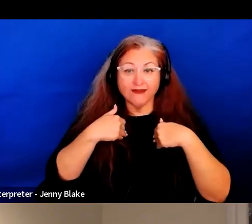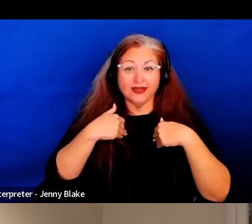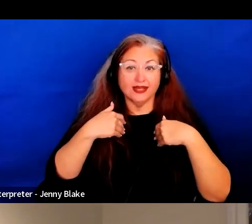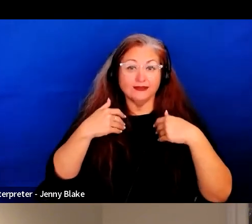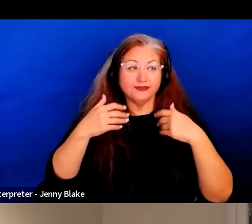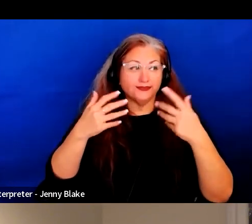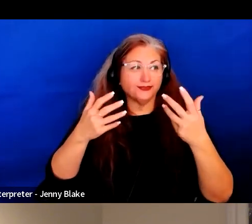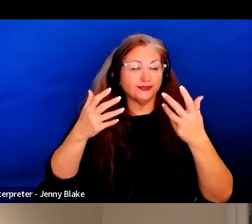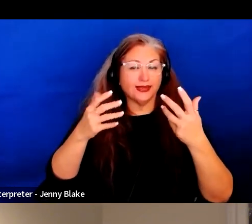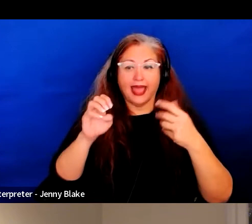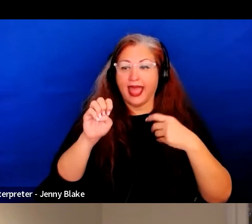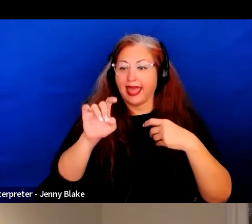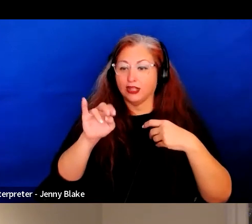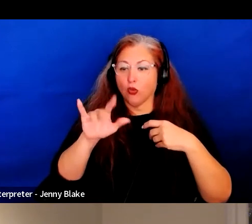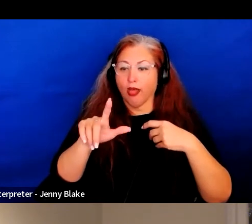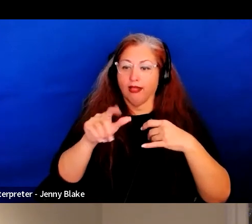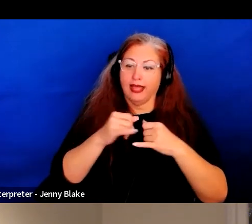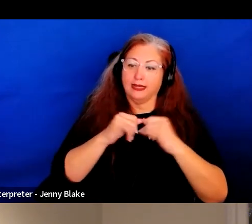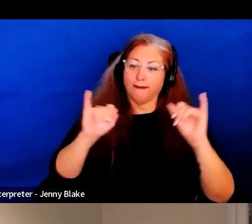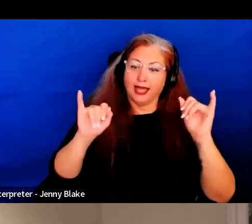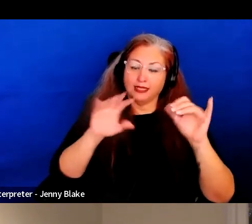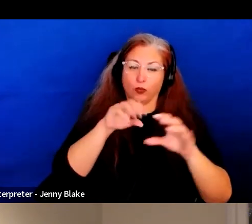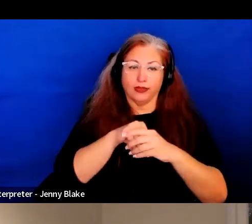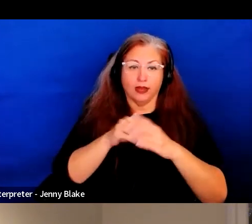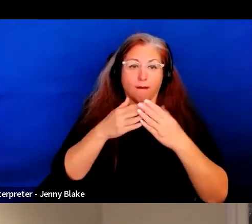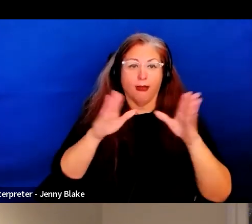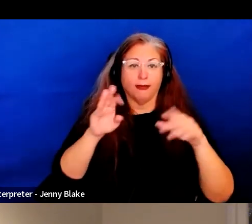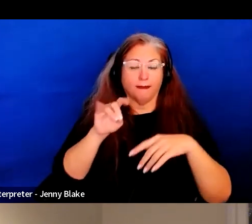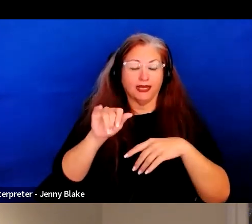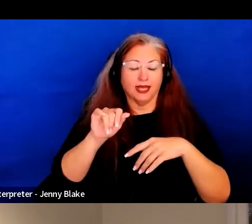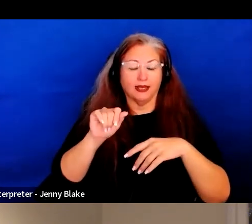as editorial independence within public media. You know, it's kind of.